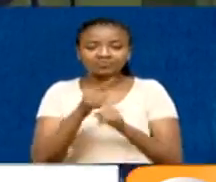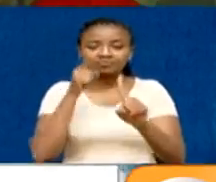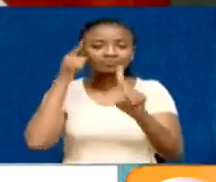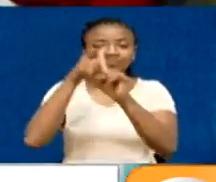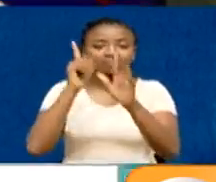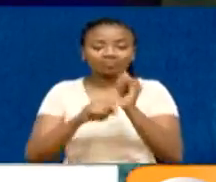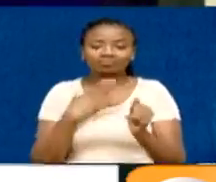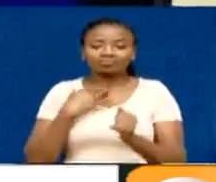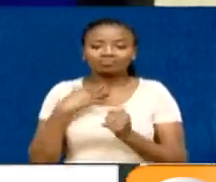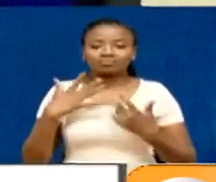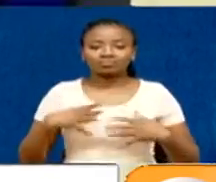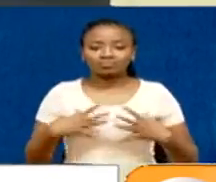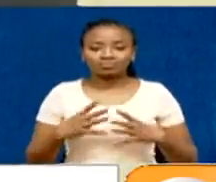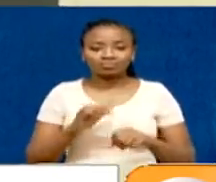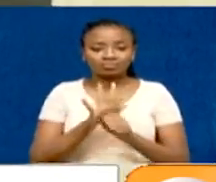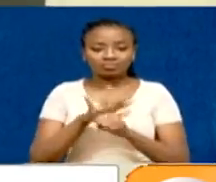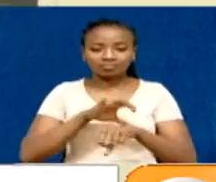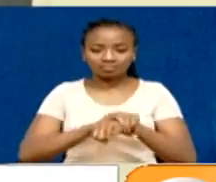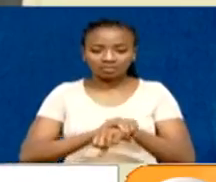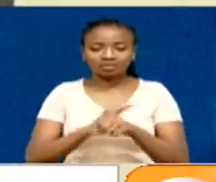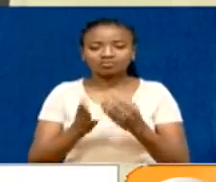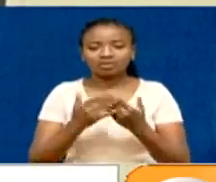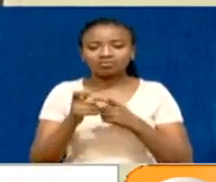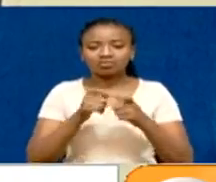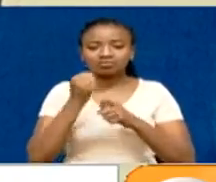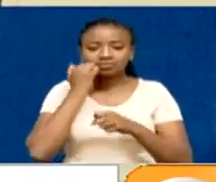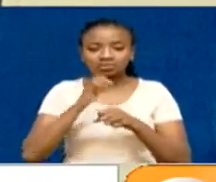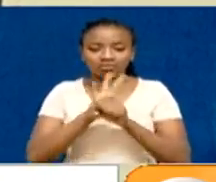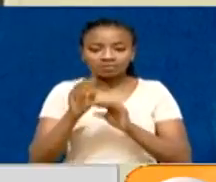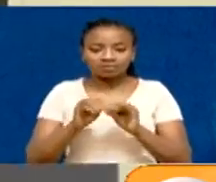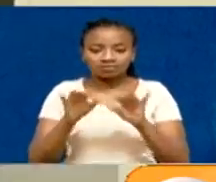the effects of the pandemic. Alpha Slagat, Citizen TV, Nairobi.